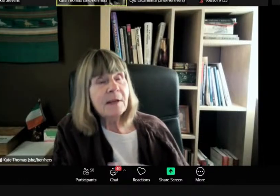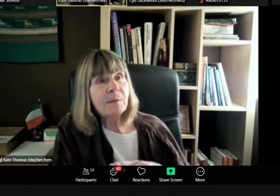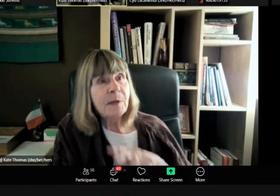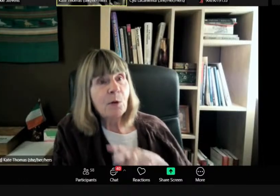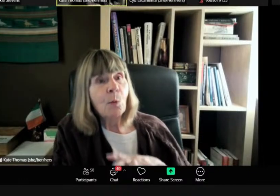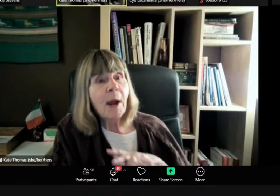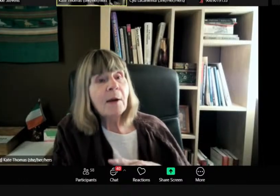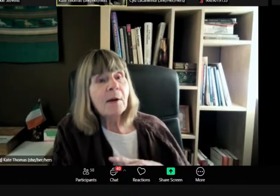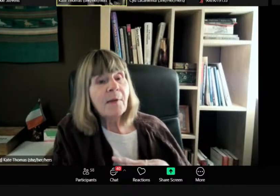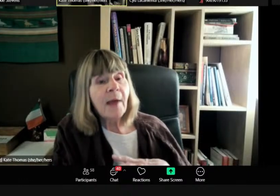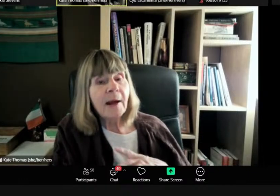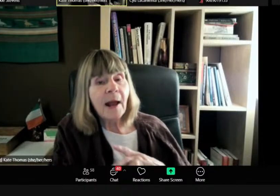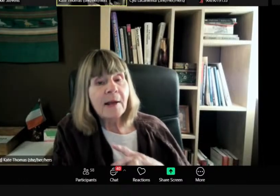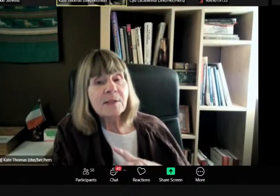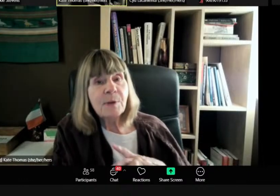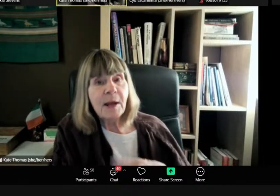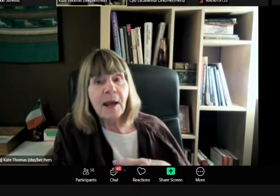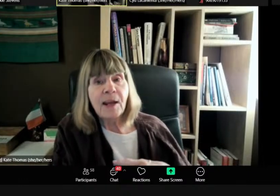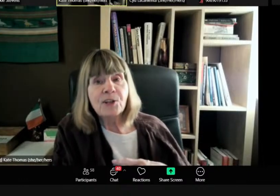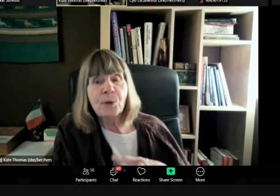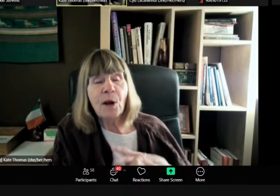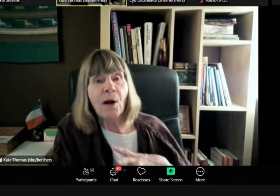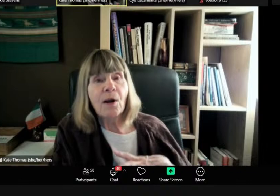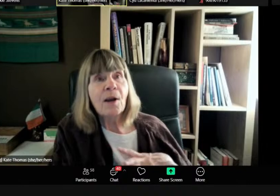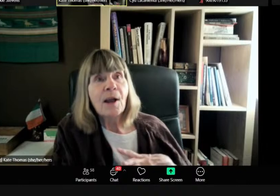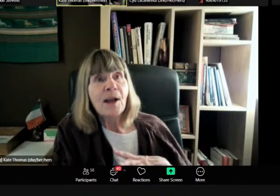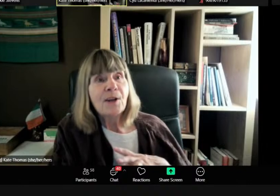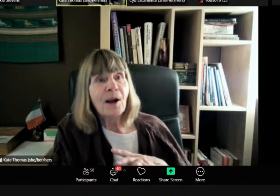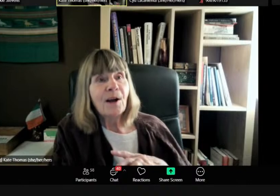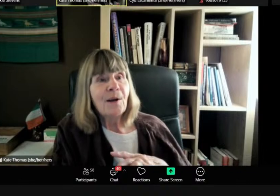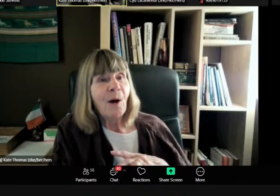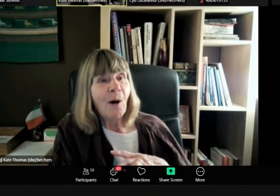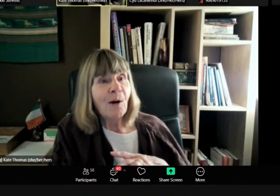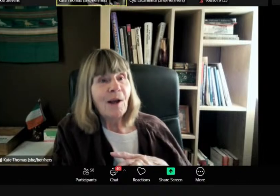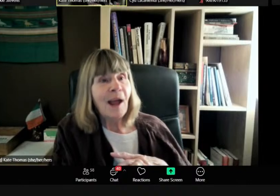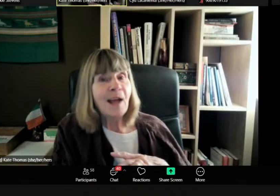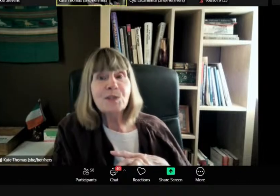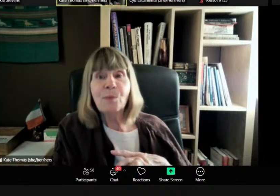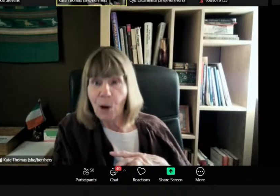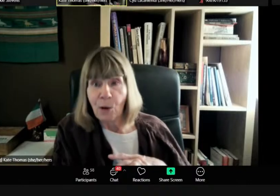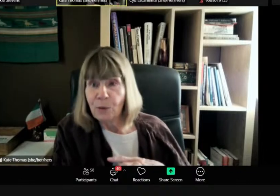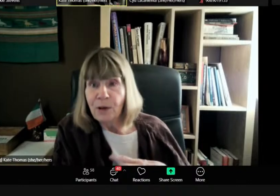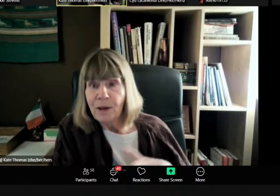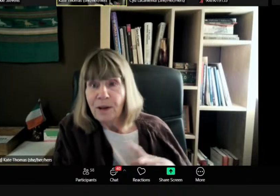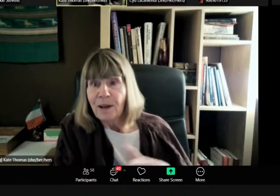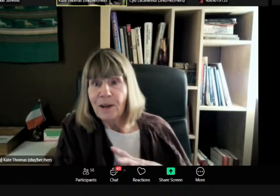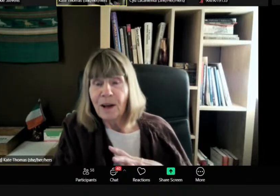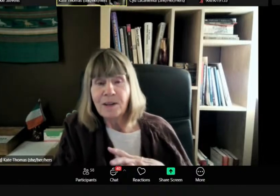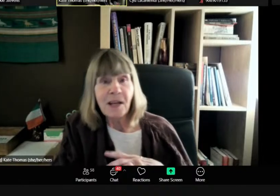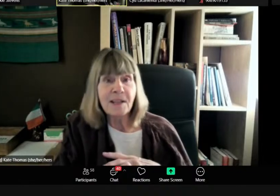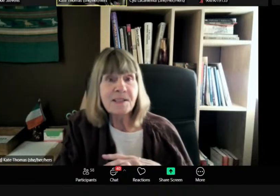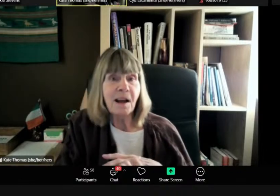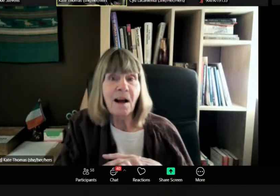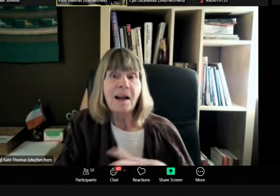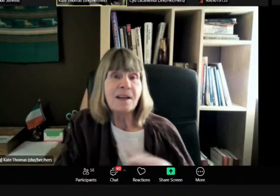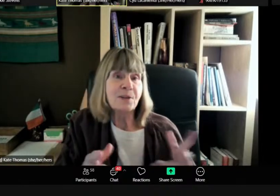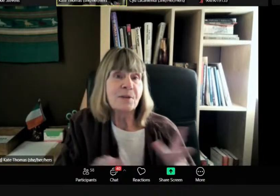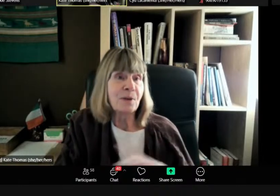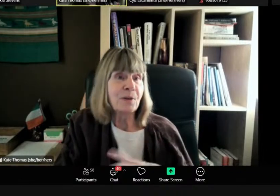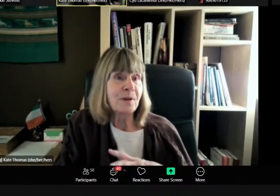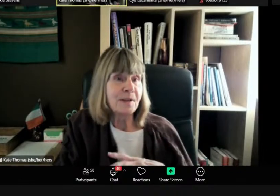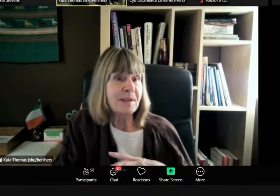things like to be aware that as we age, we are as prone to